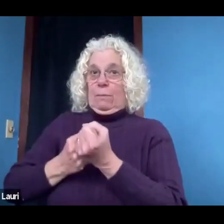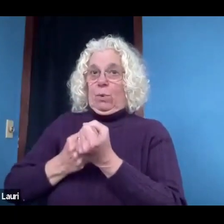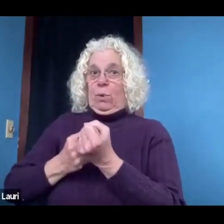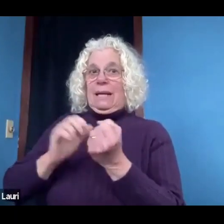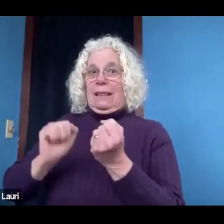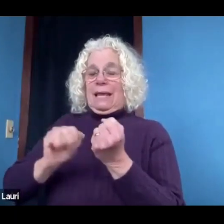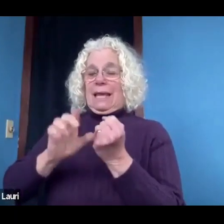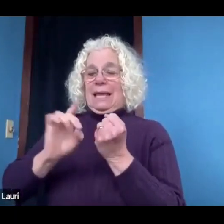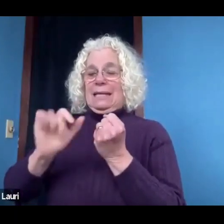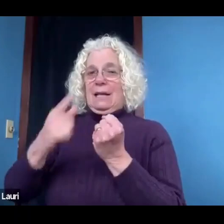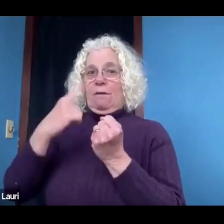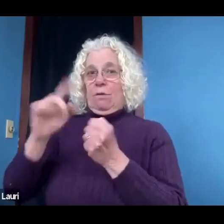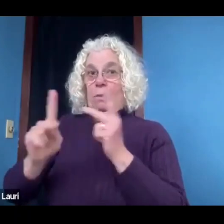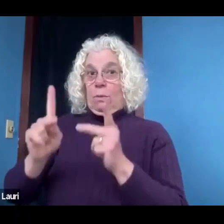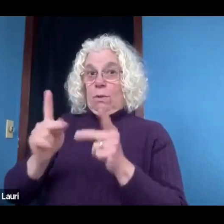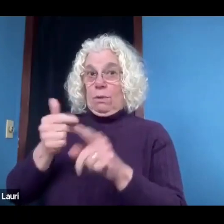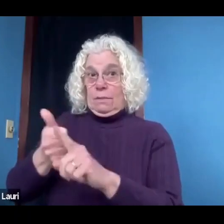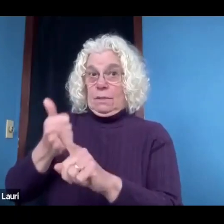of individuals with dementia.